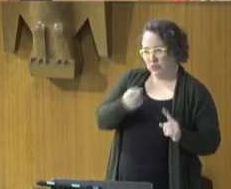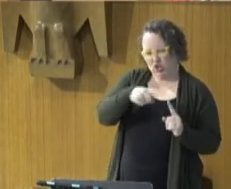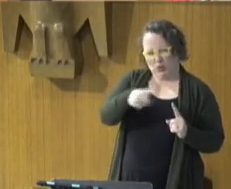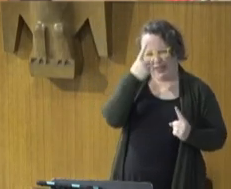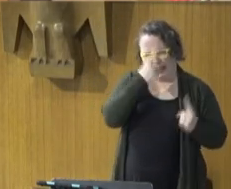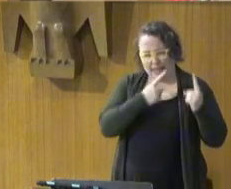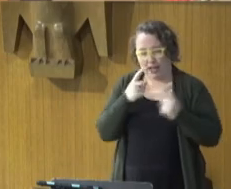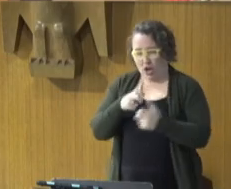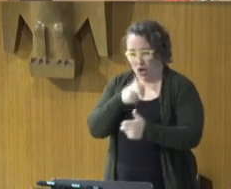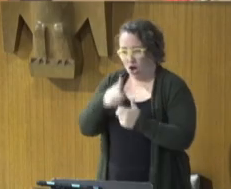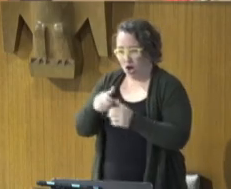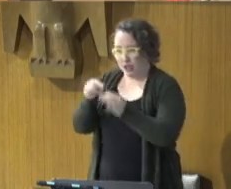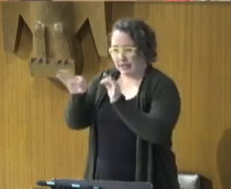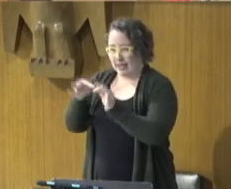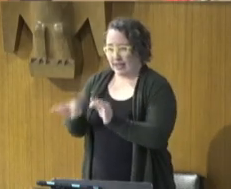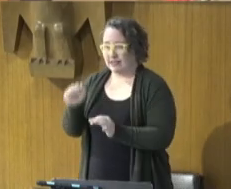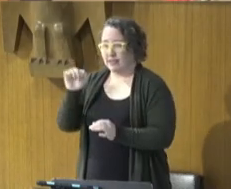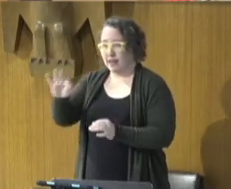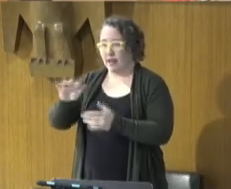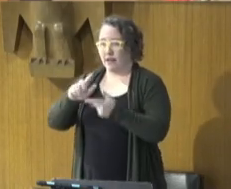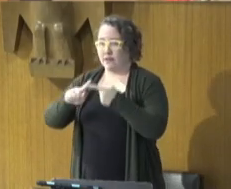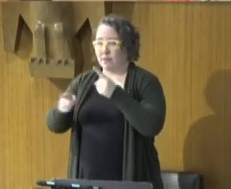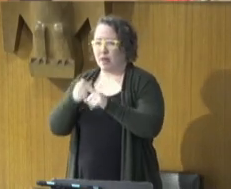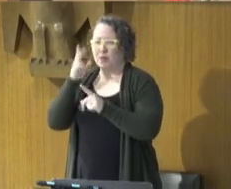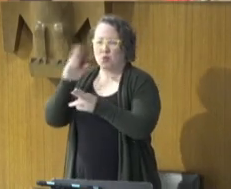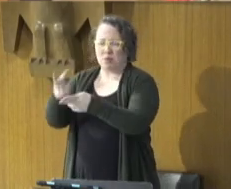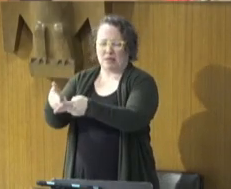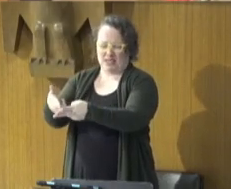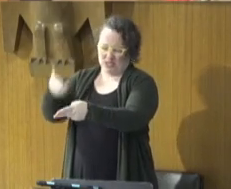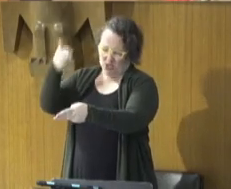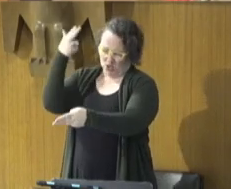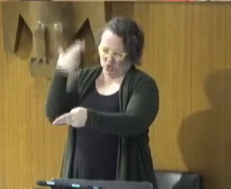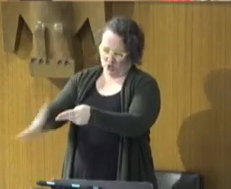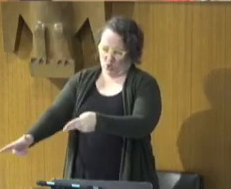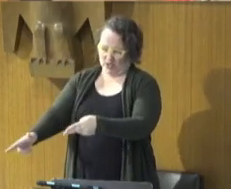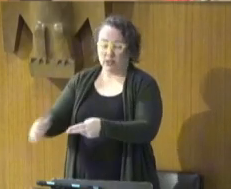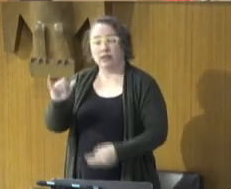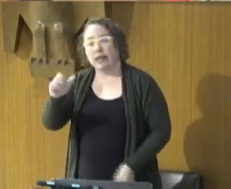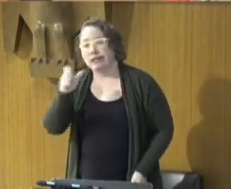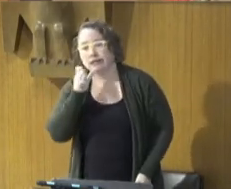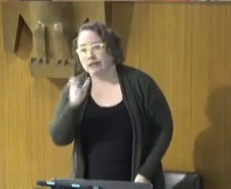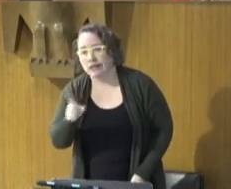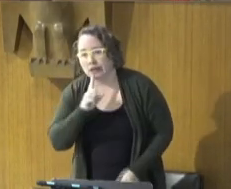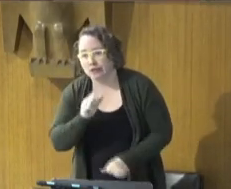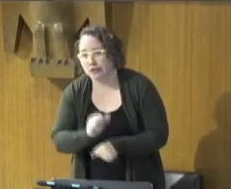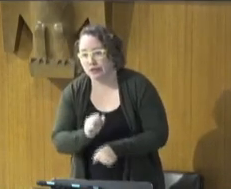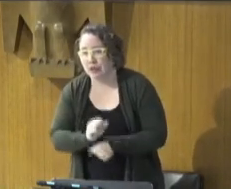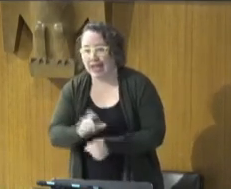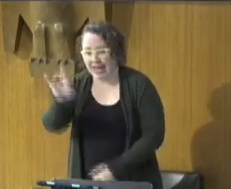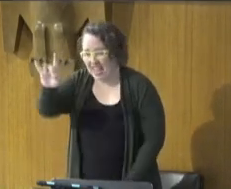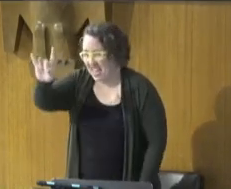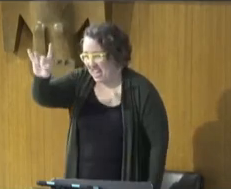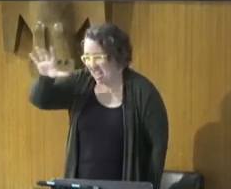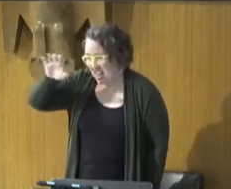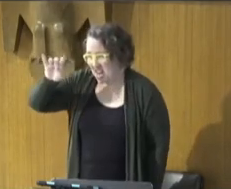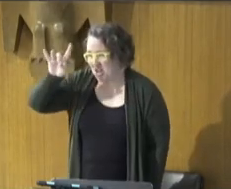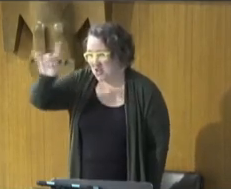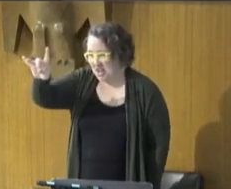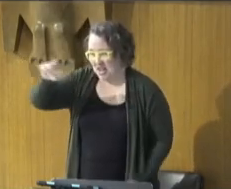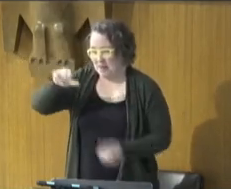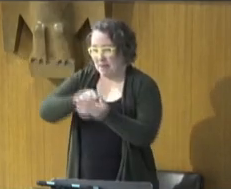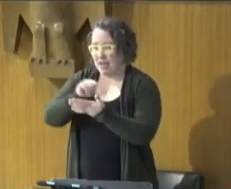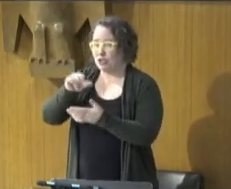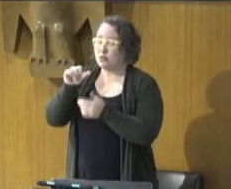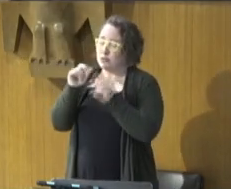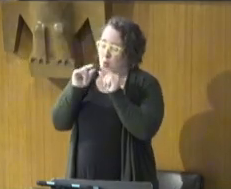a book called Hard Sayings of the Bible would be really short. But that's not the case. 808 pages, size 10 font,